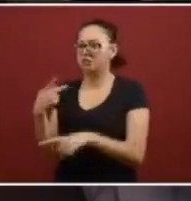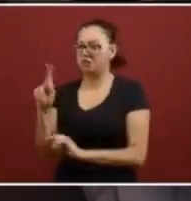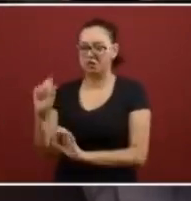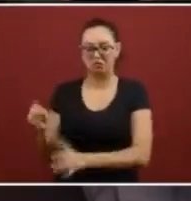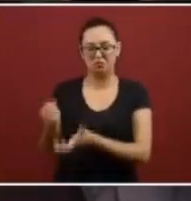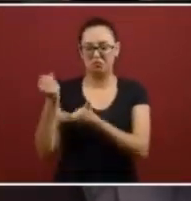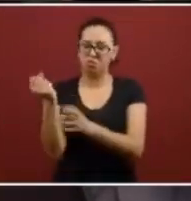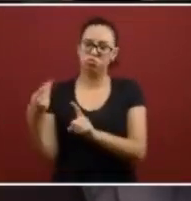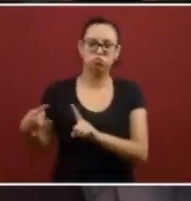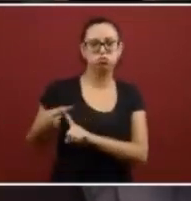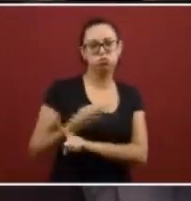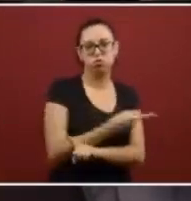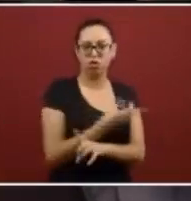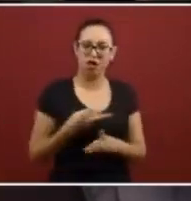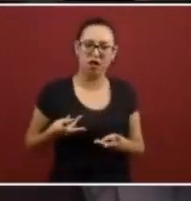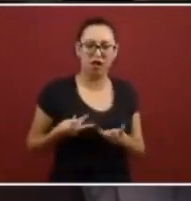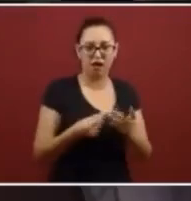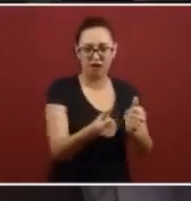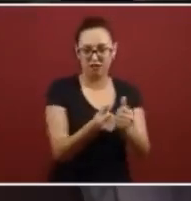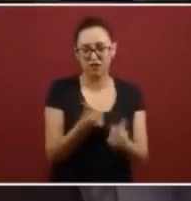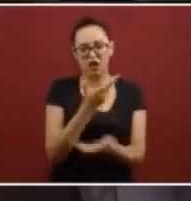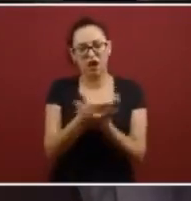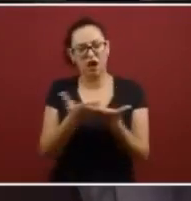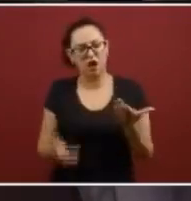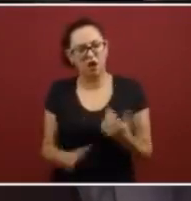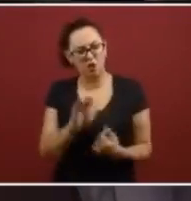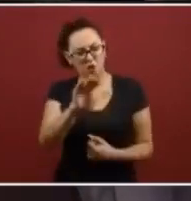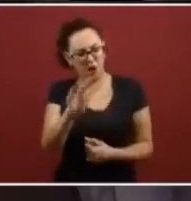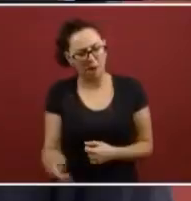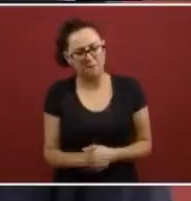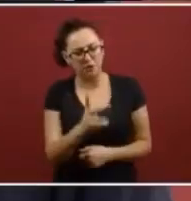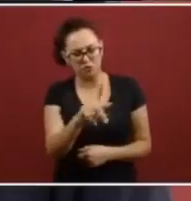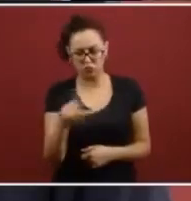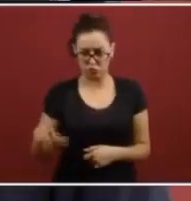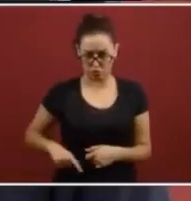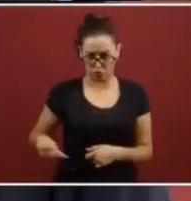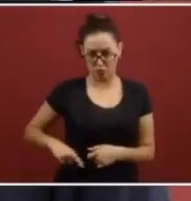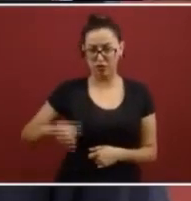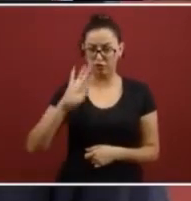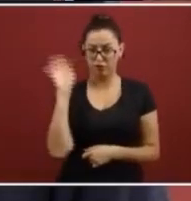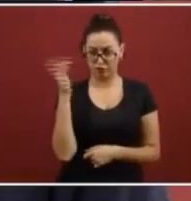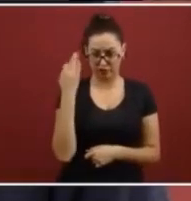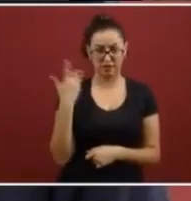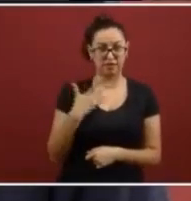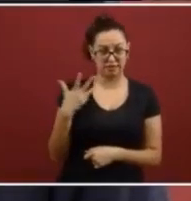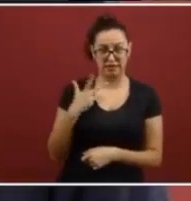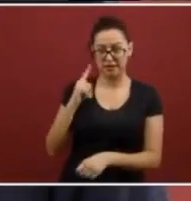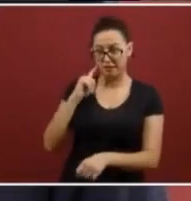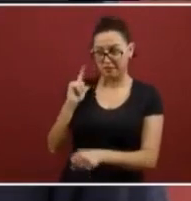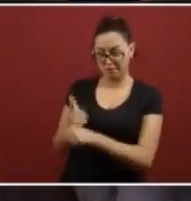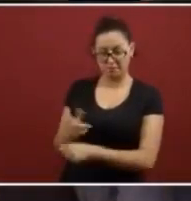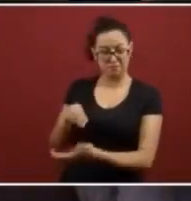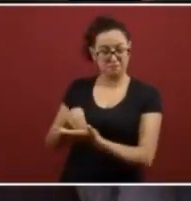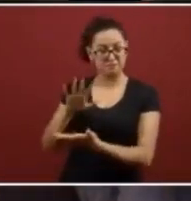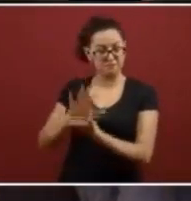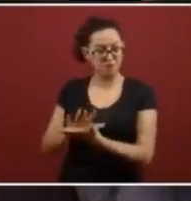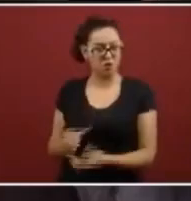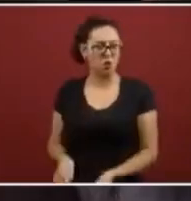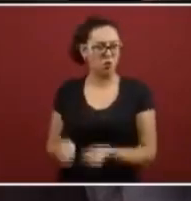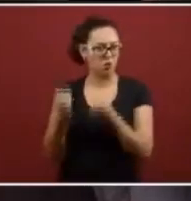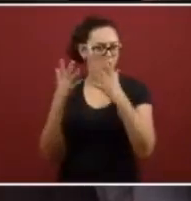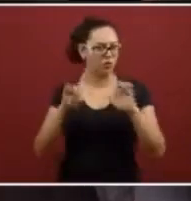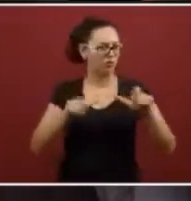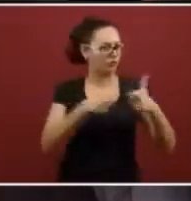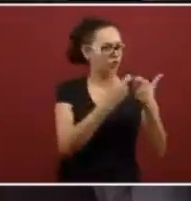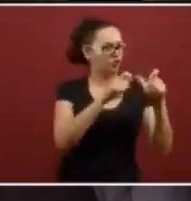discrepancies. La pregunta concreta es si el gobierno federal He tiene wants ya to know documentados if o they've registrados already cuántos documented